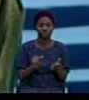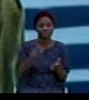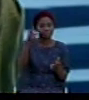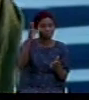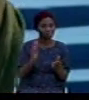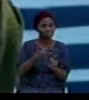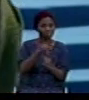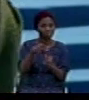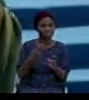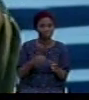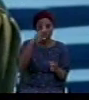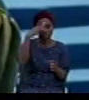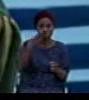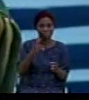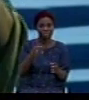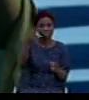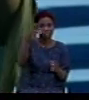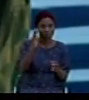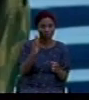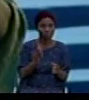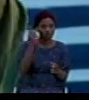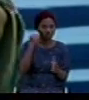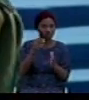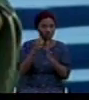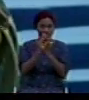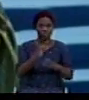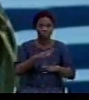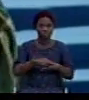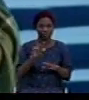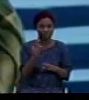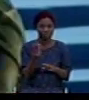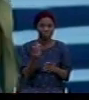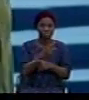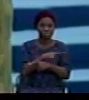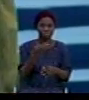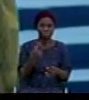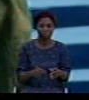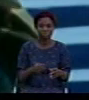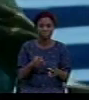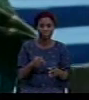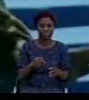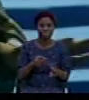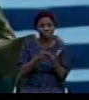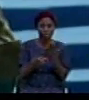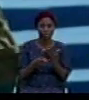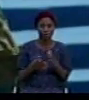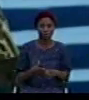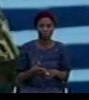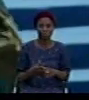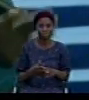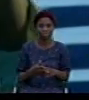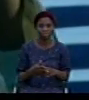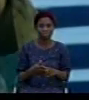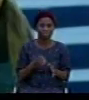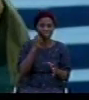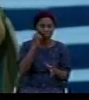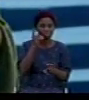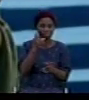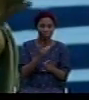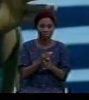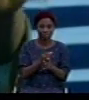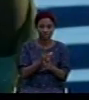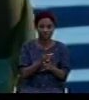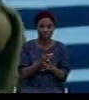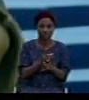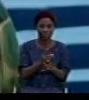the second day of the program, as the man of God was praying, she just released a fart. And she was